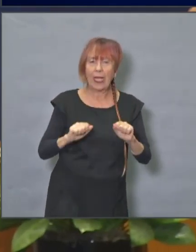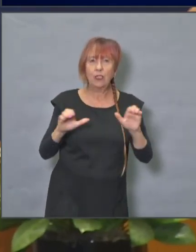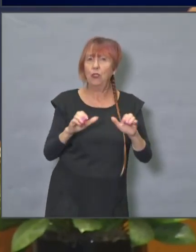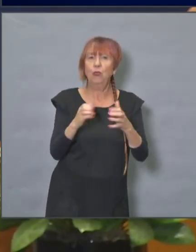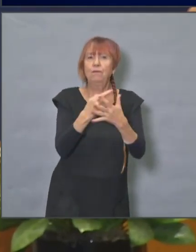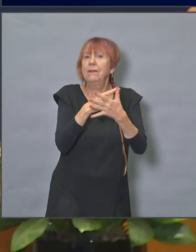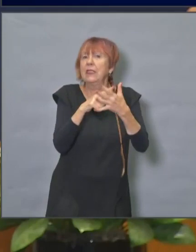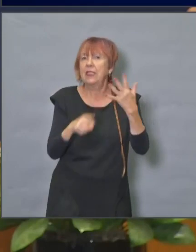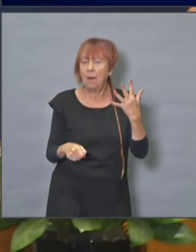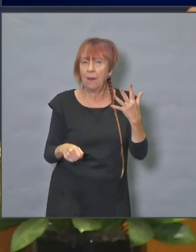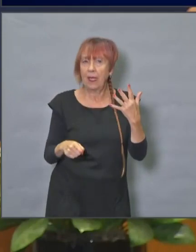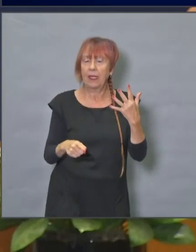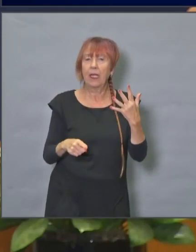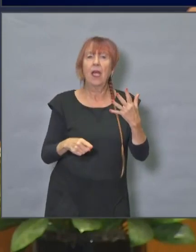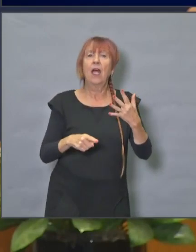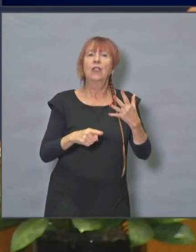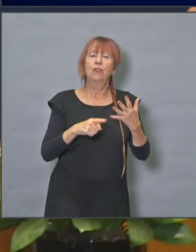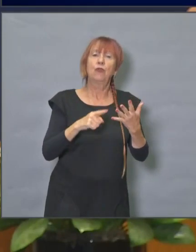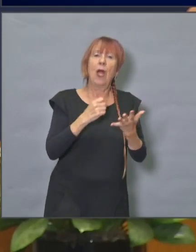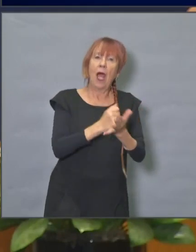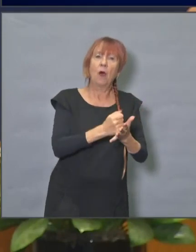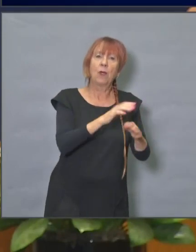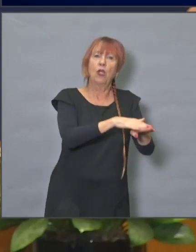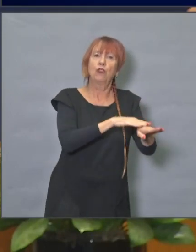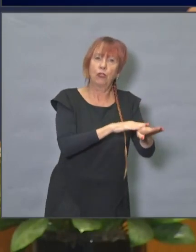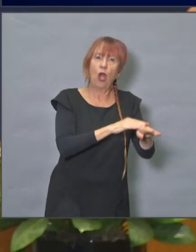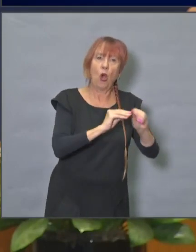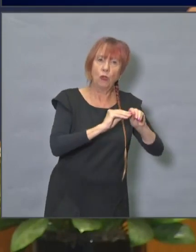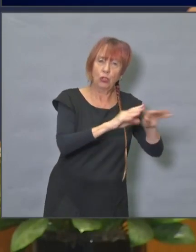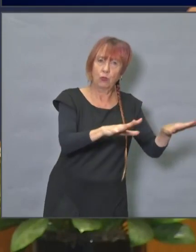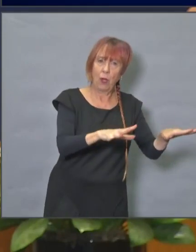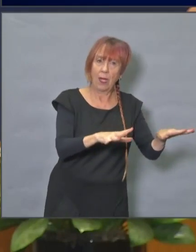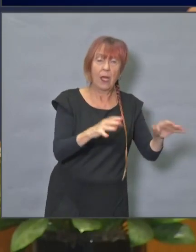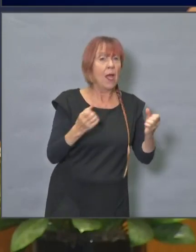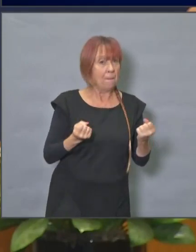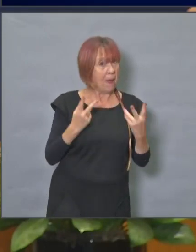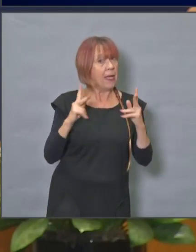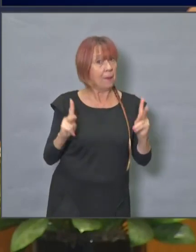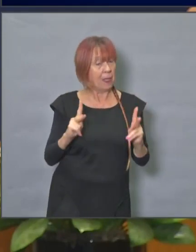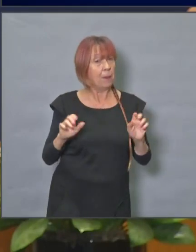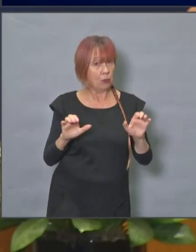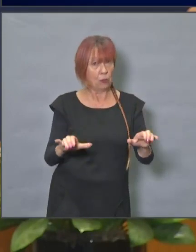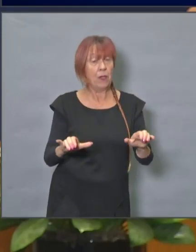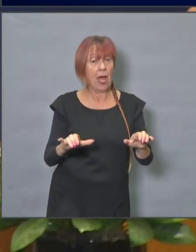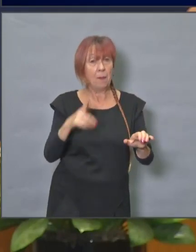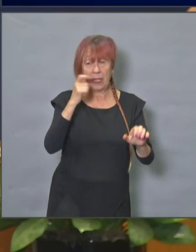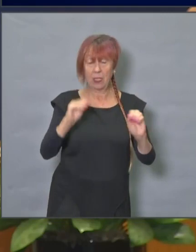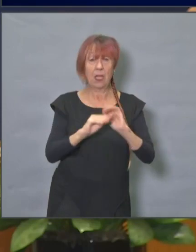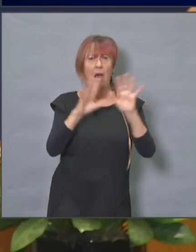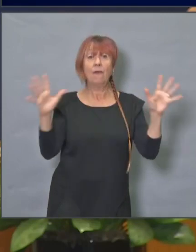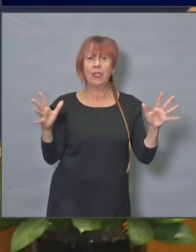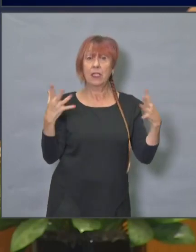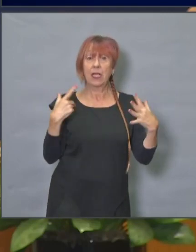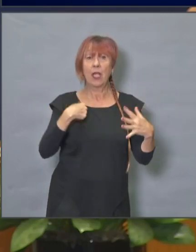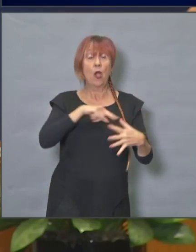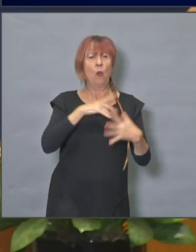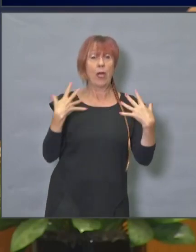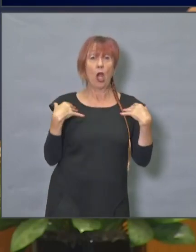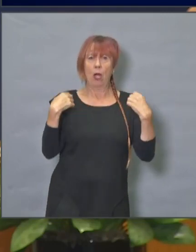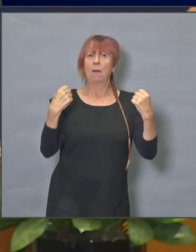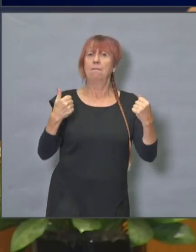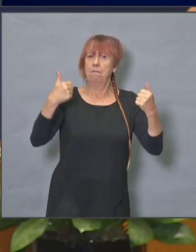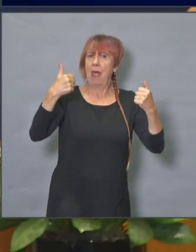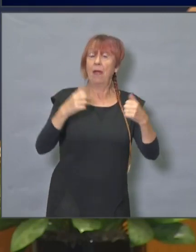know so many people are doing it, so, or we would not be where we are today. I think in terms of the second question is, like, what would it take